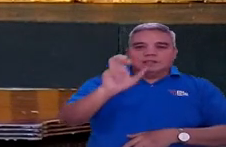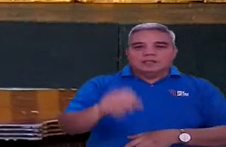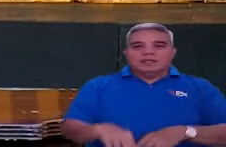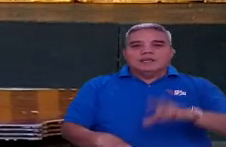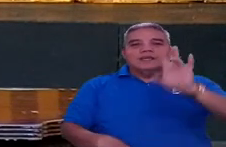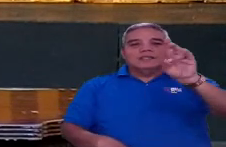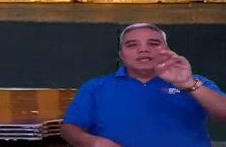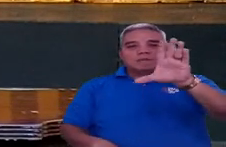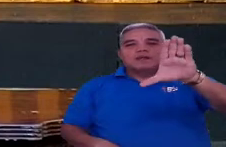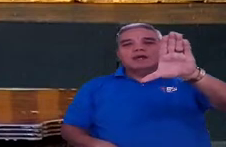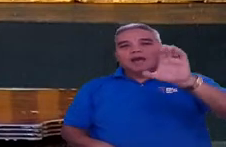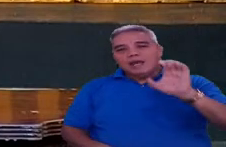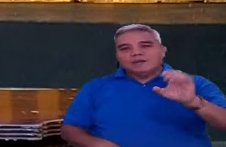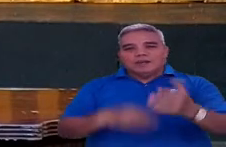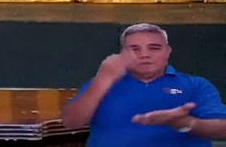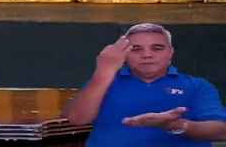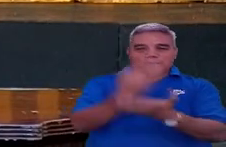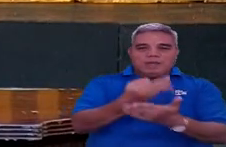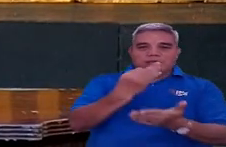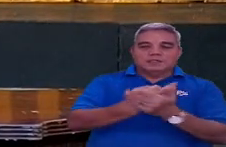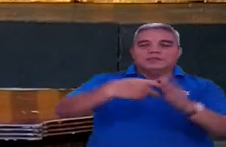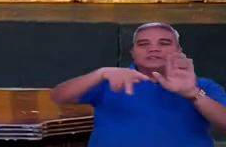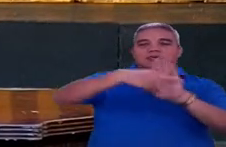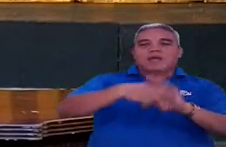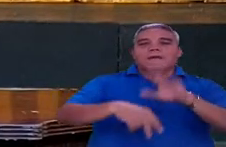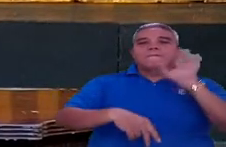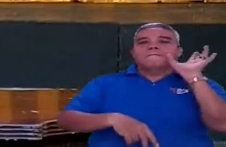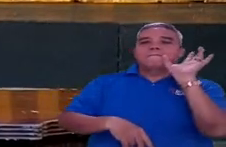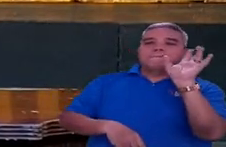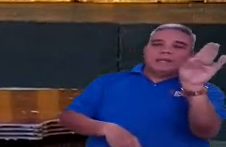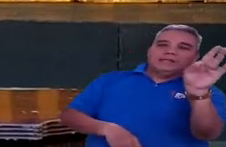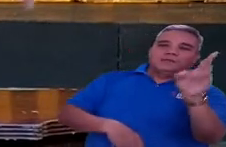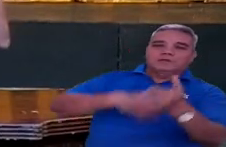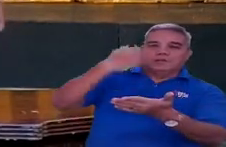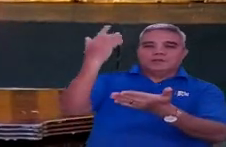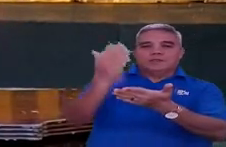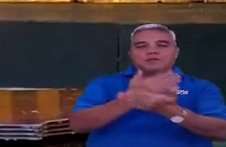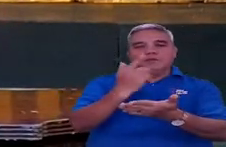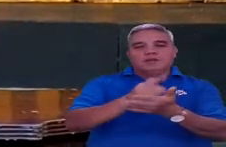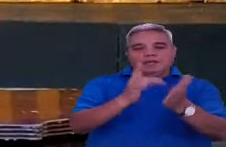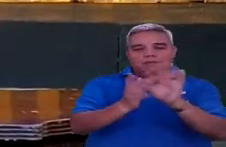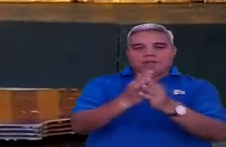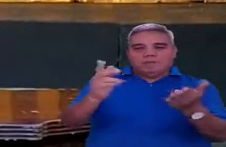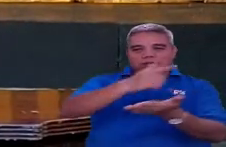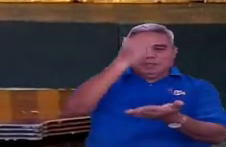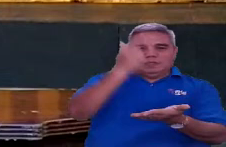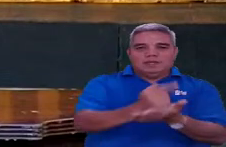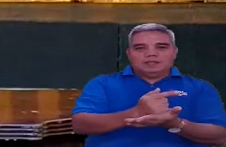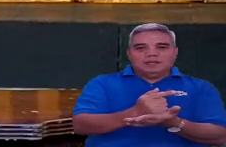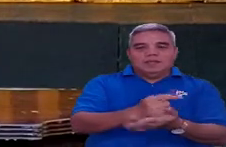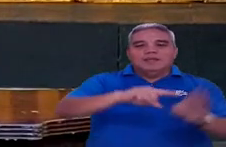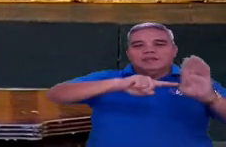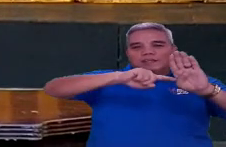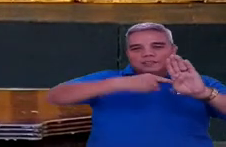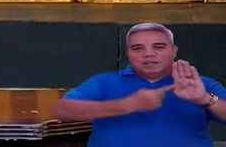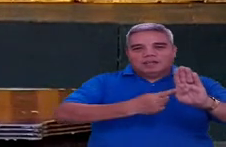naging 700 pesos, 7 newly graduates sa Bible school nag-start ang